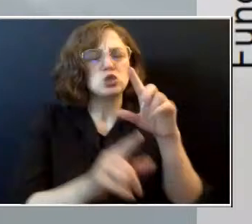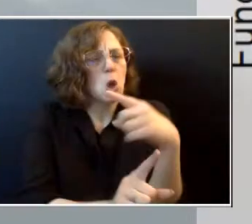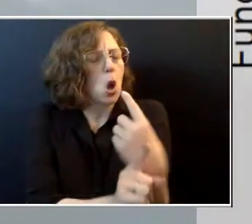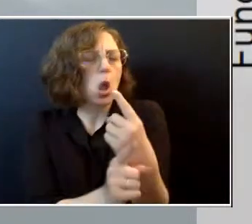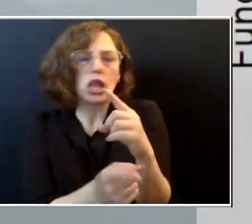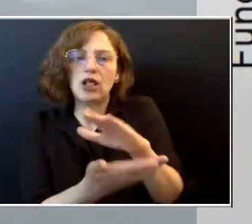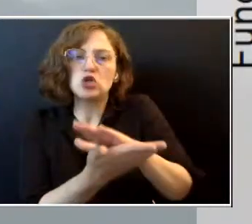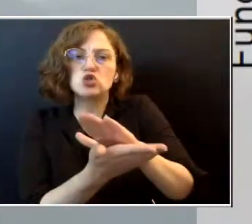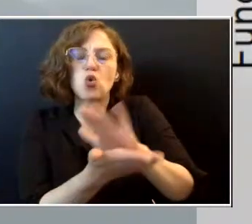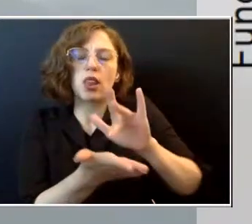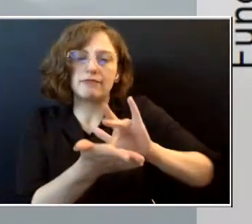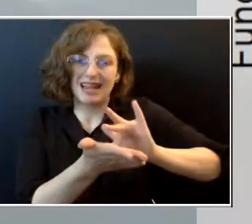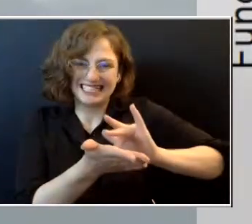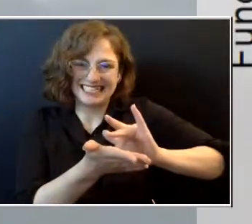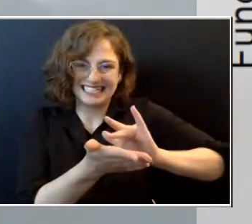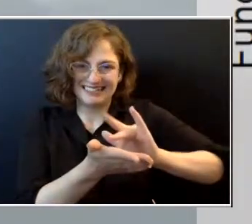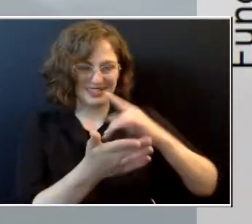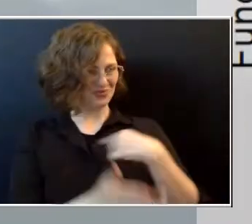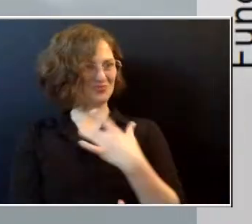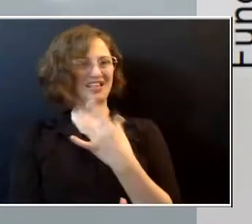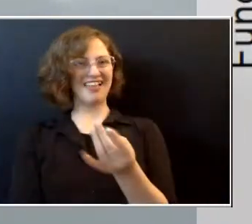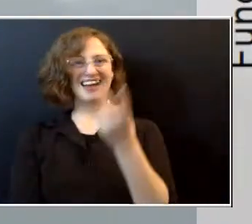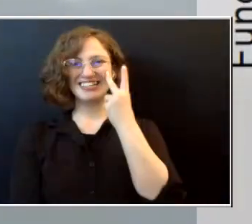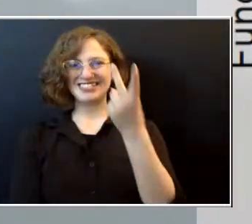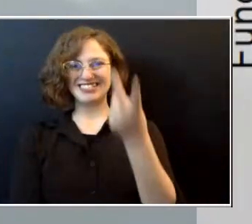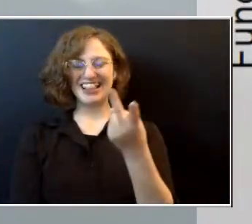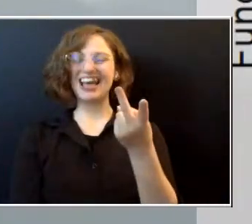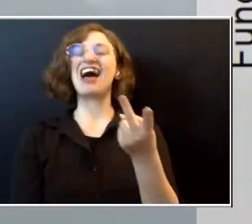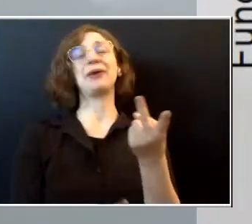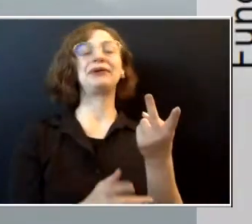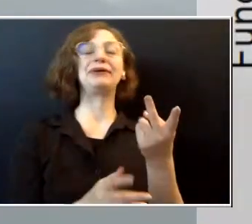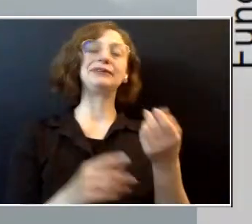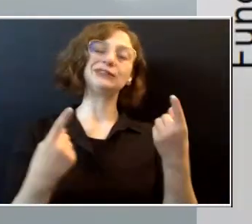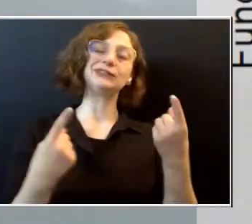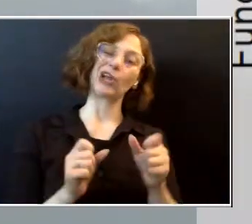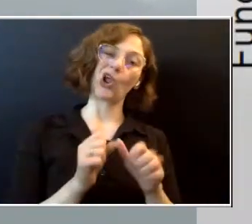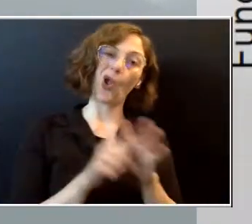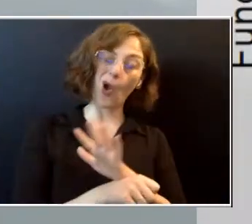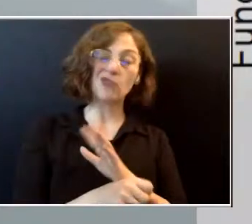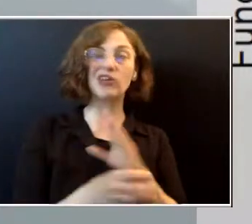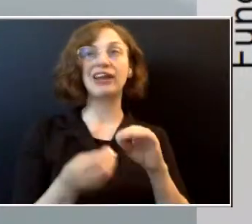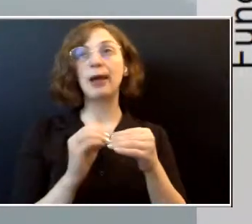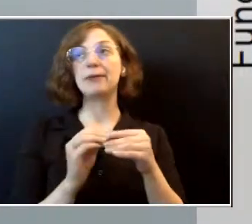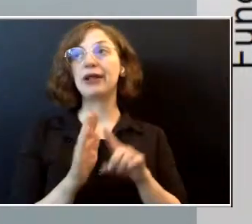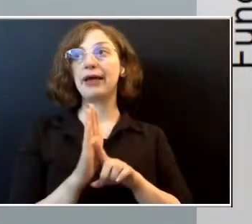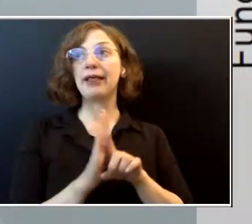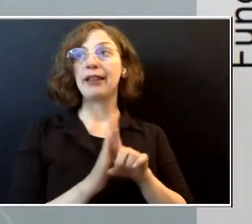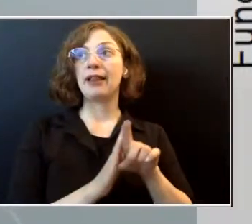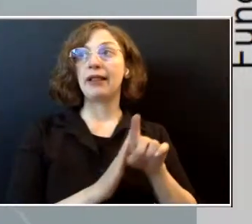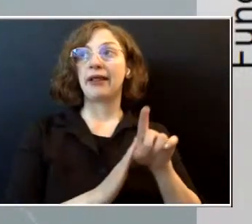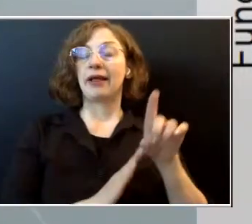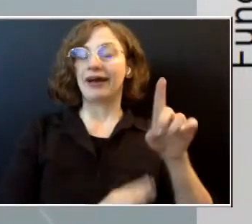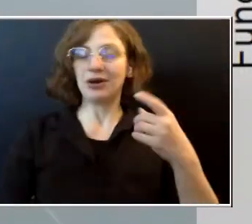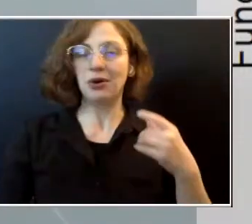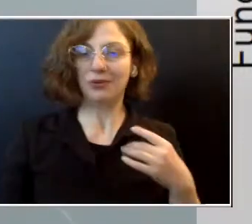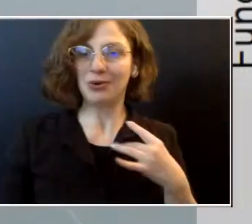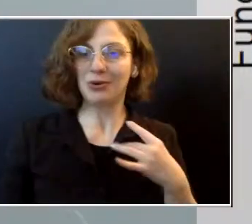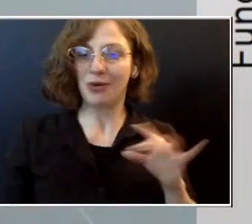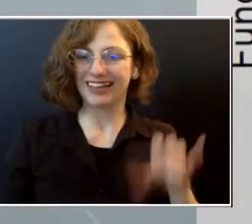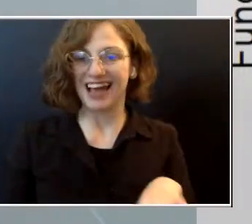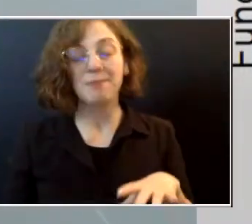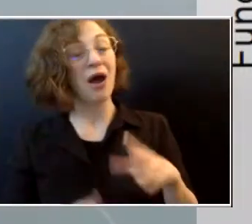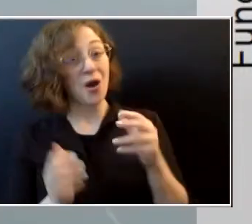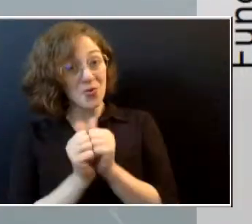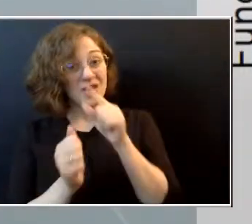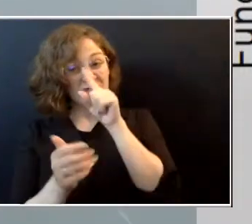graph we like to see. We saw this in COVID, it was numbers going up. We didn't like that. We see this in research, and we're like, yeah, that is a great looking